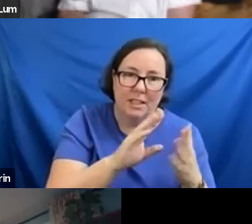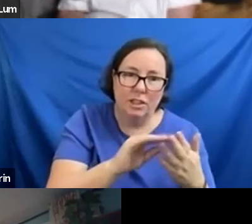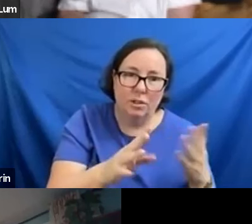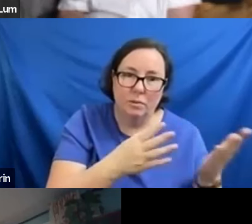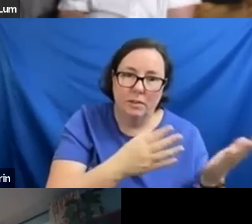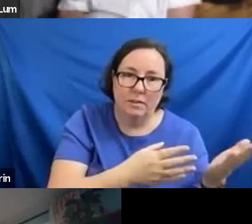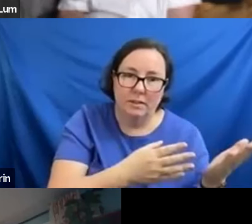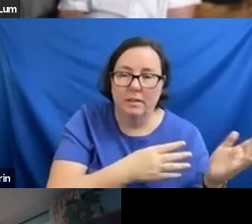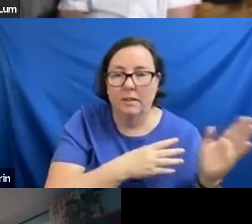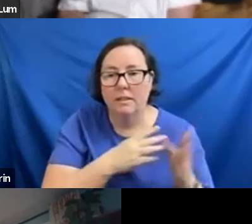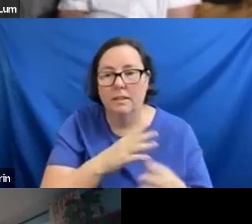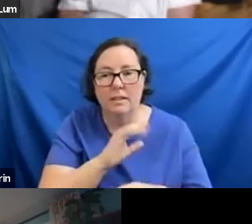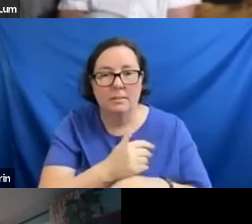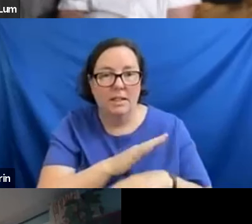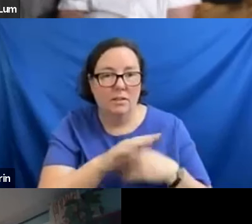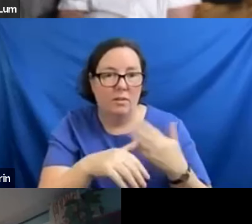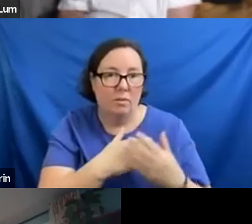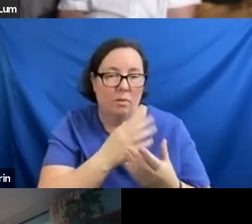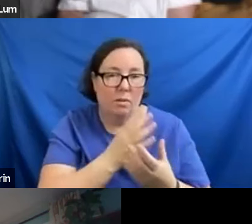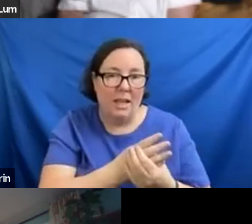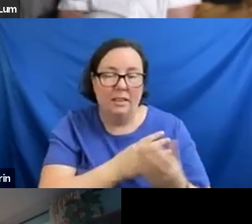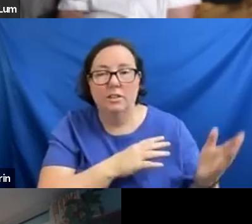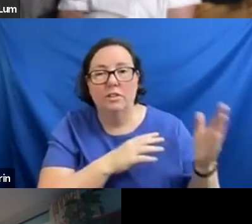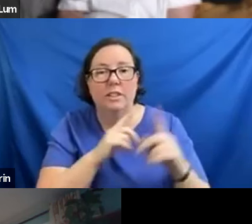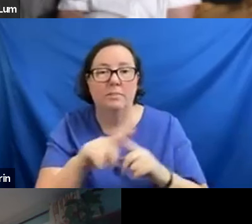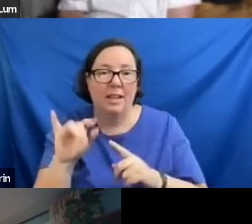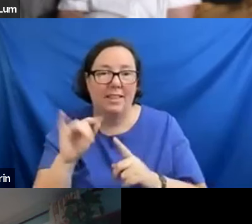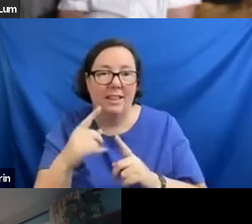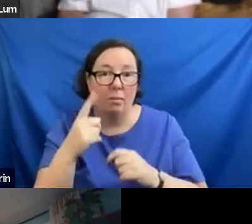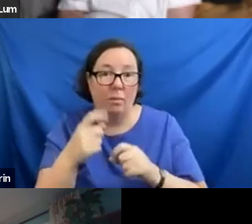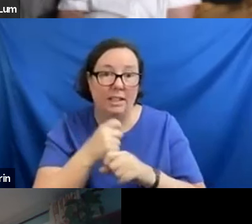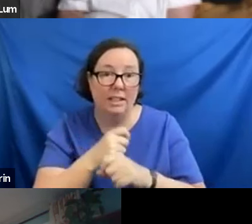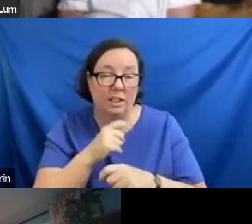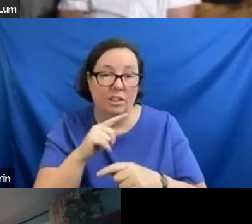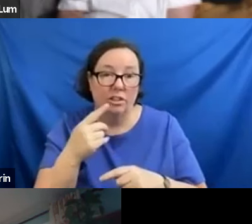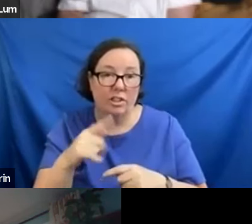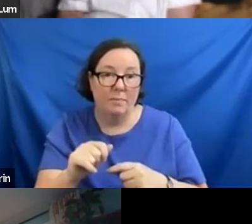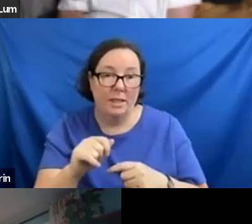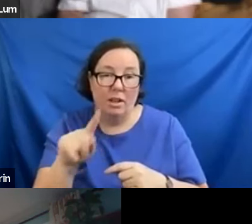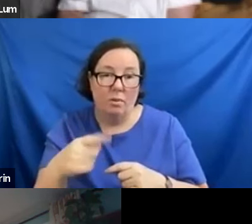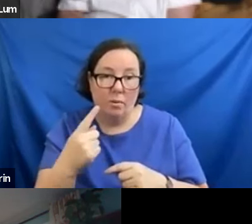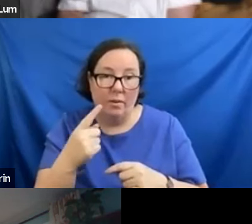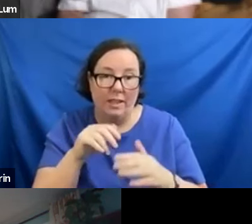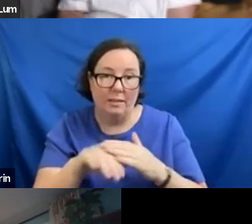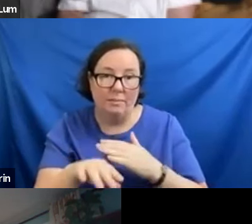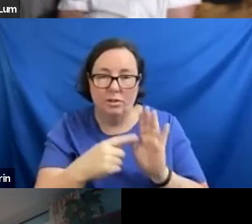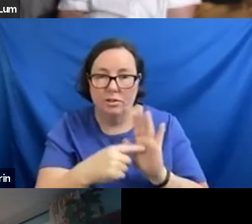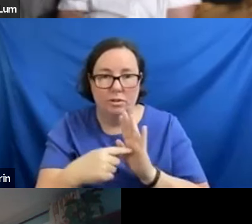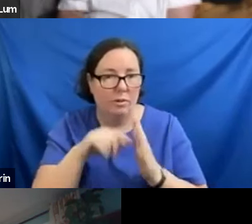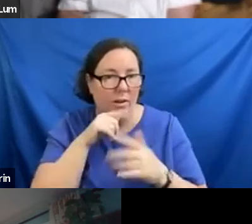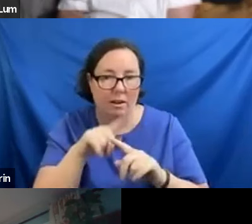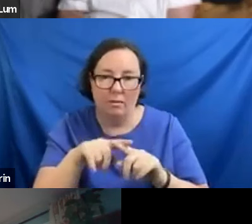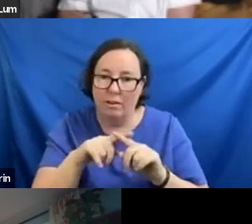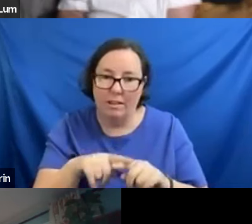students based on the whole package. And this 1 year GPA only admission demonstrated how unreliable if